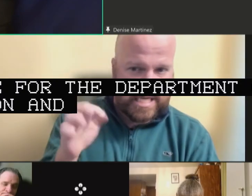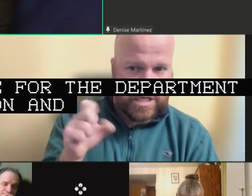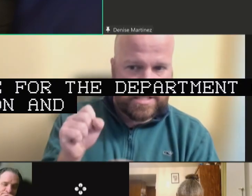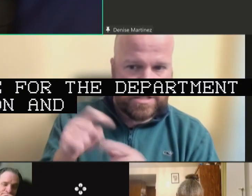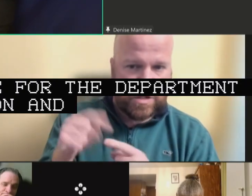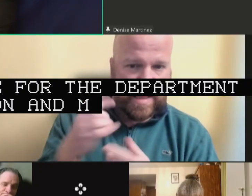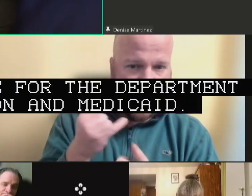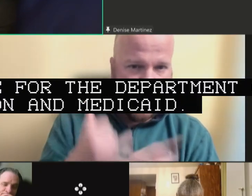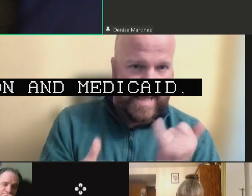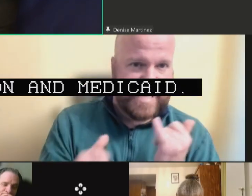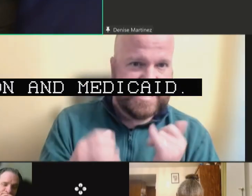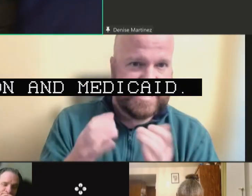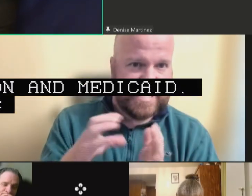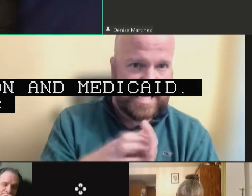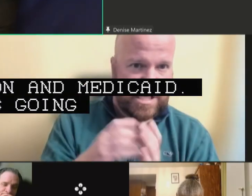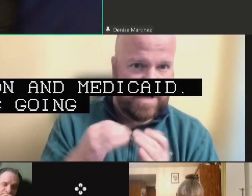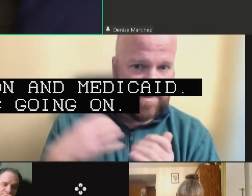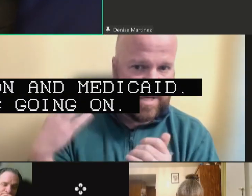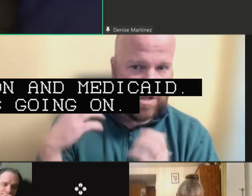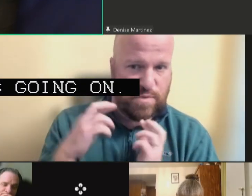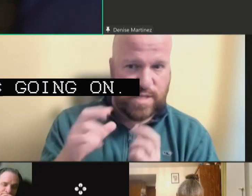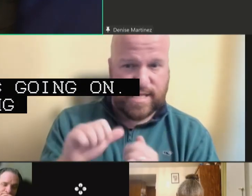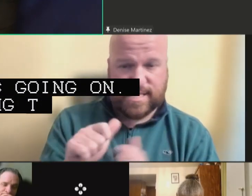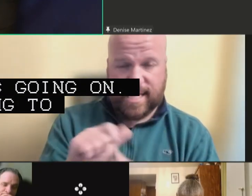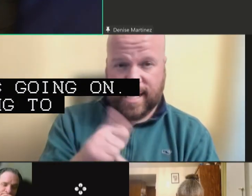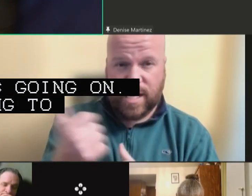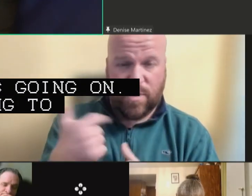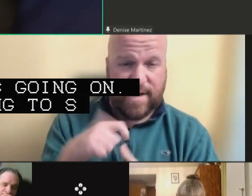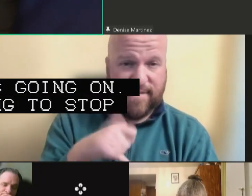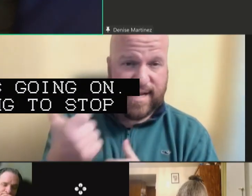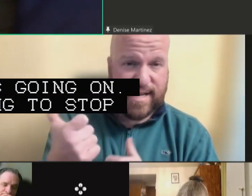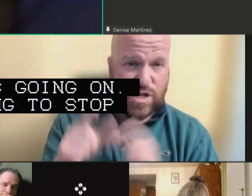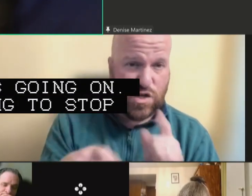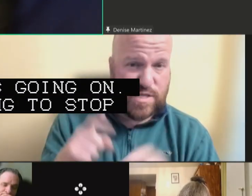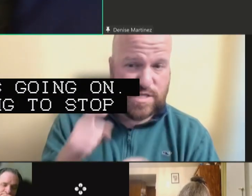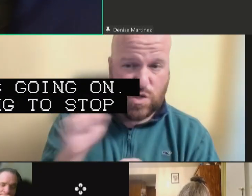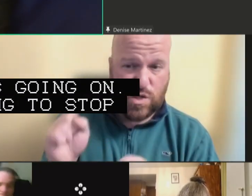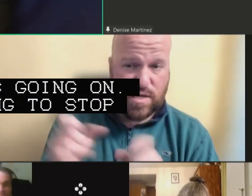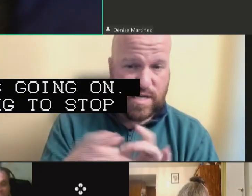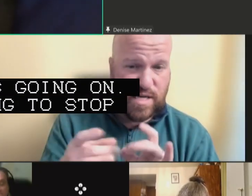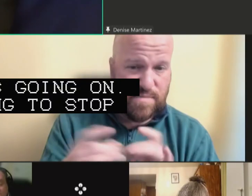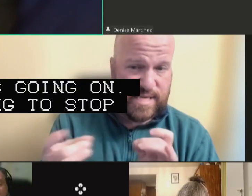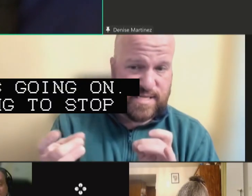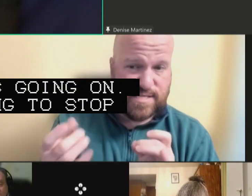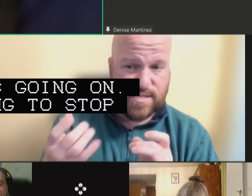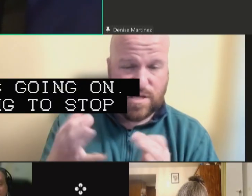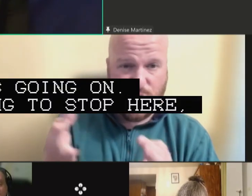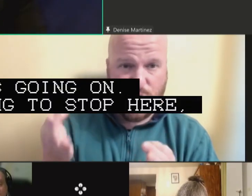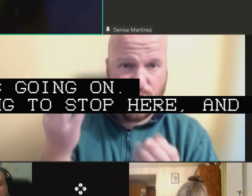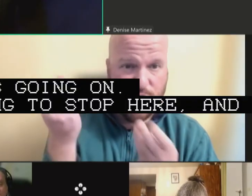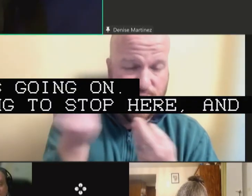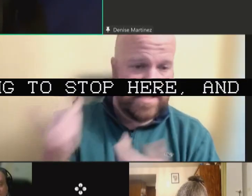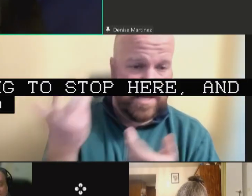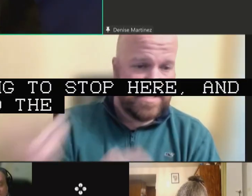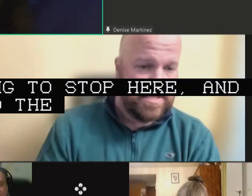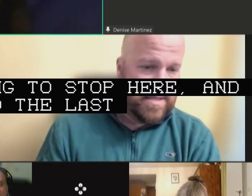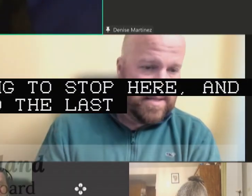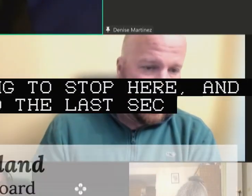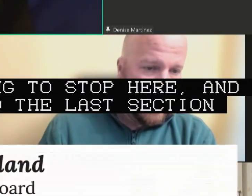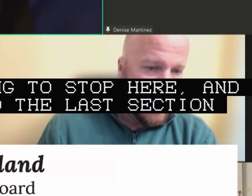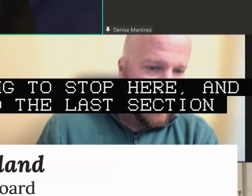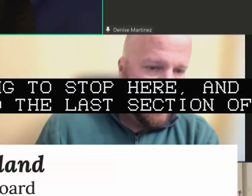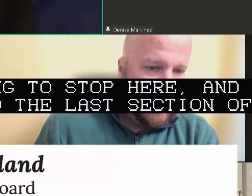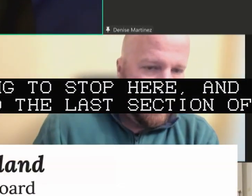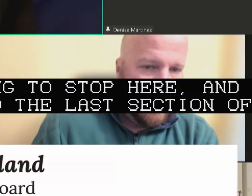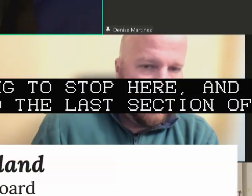here. And before I shift gears to the last section of this chair's report, but before I do that, I want to find out if anybody has any